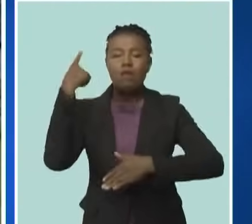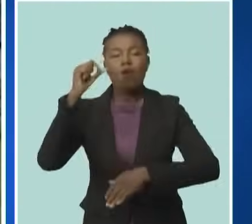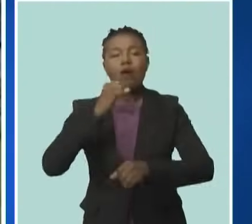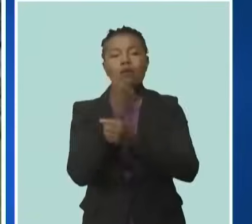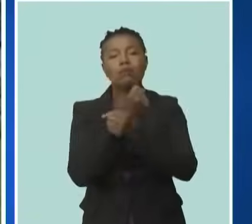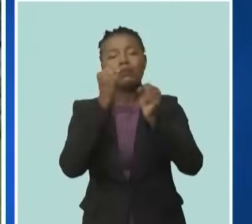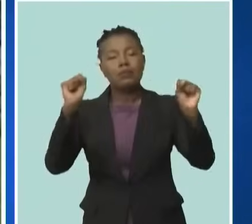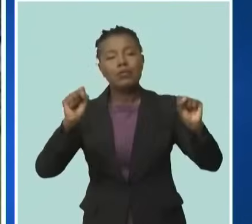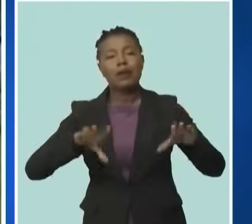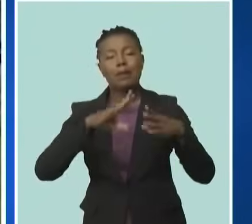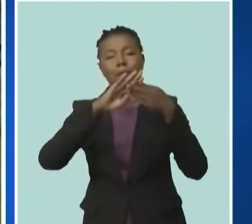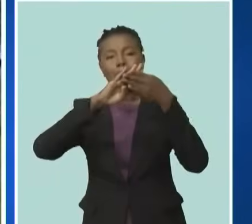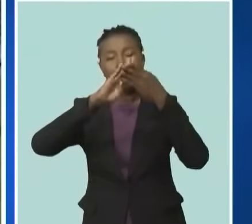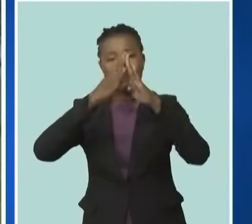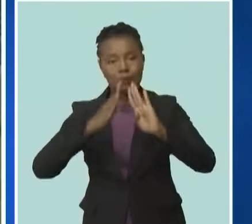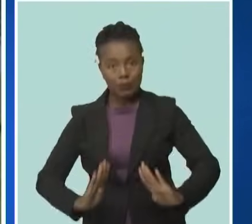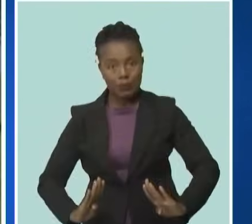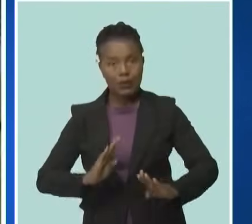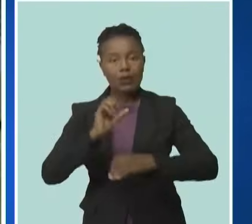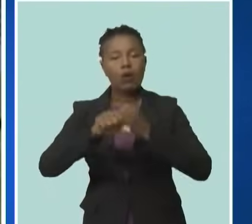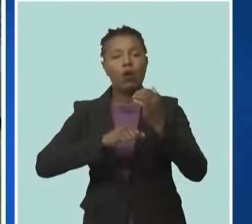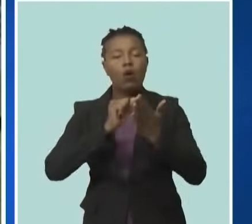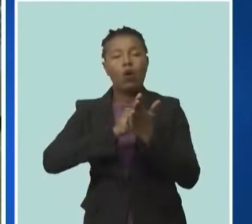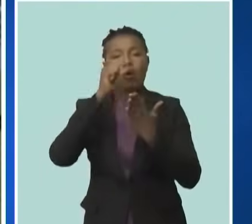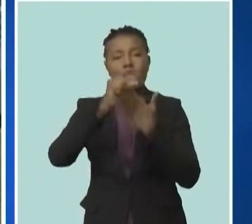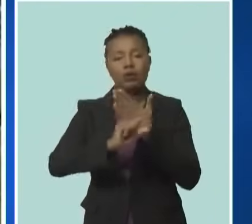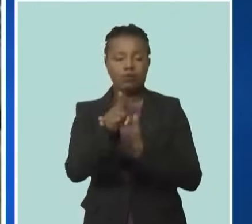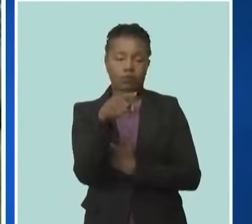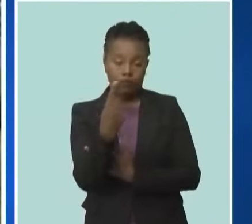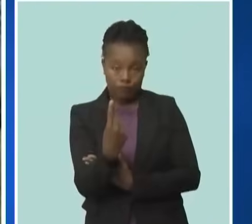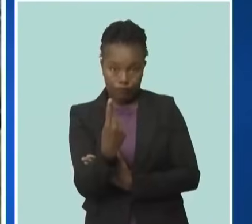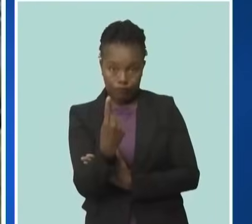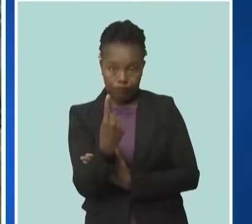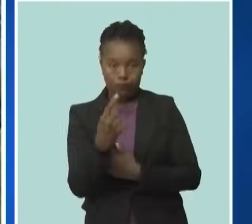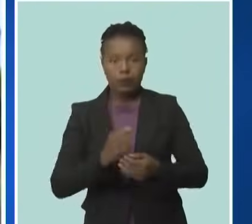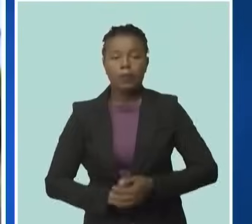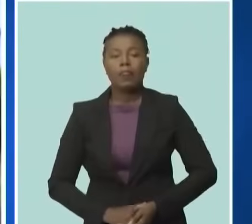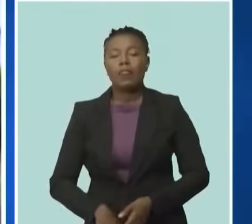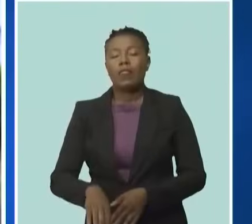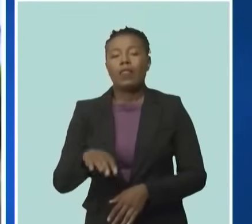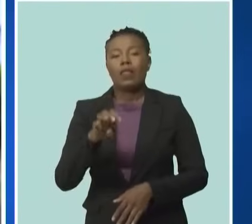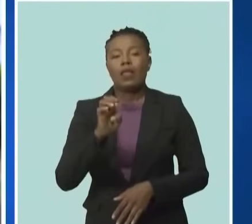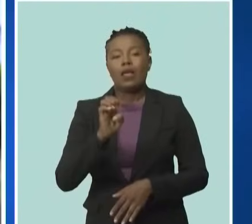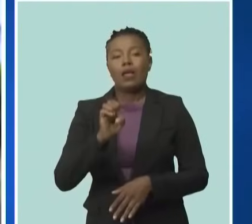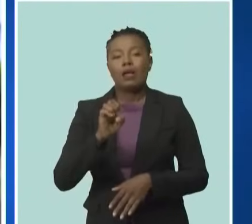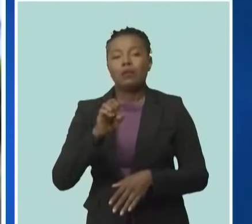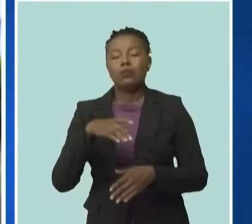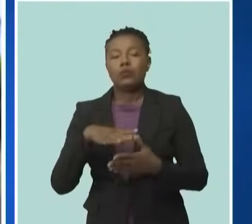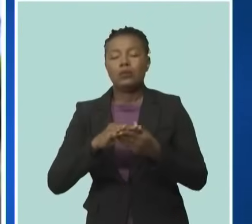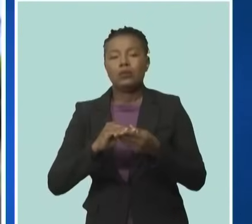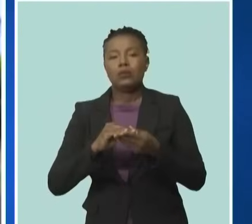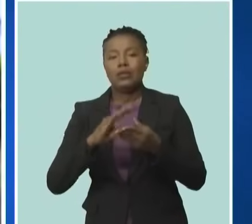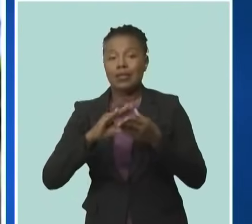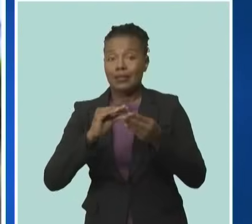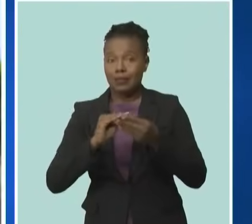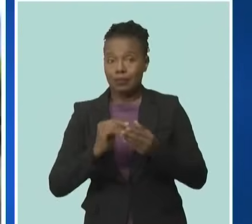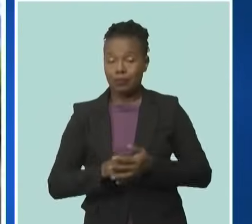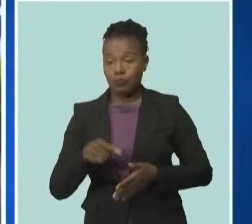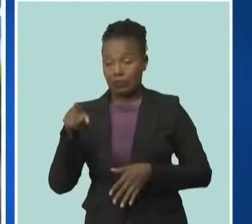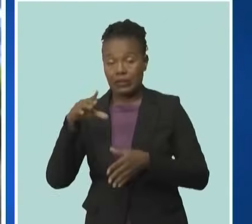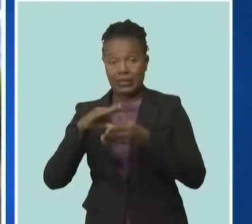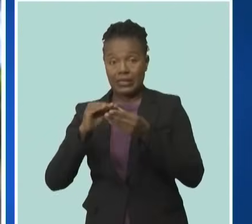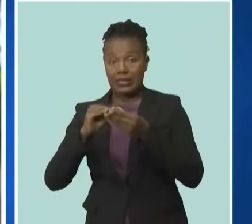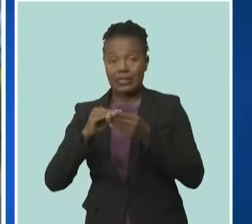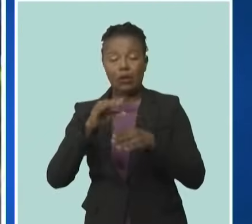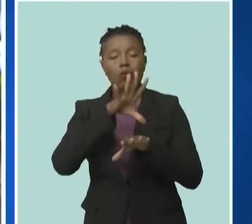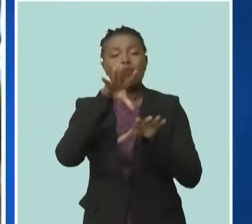held on August 1st. Executive producer, Special Envoy on Reparations, Trevor Prescott, says the event will involve